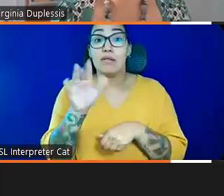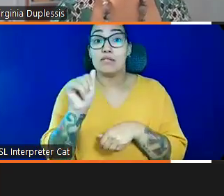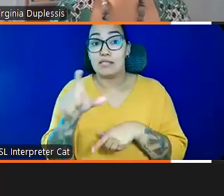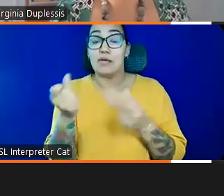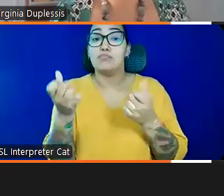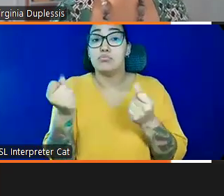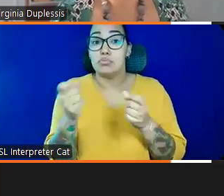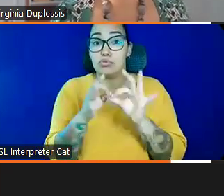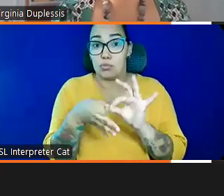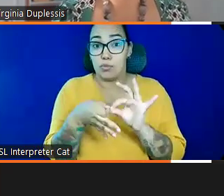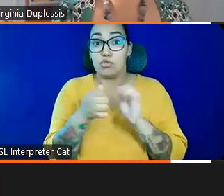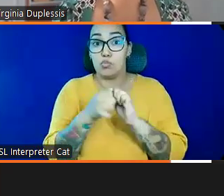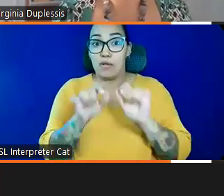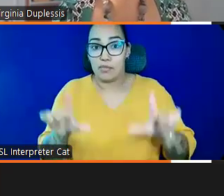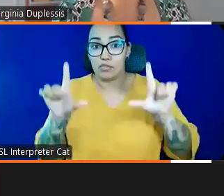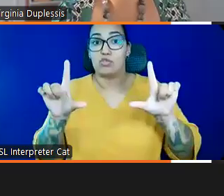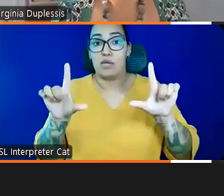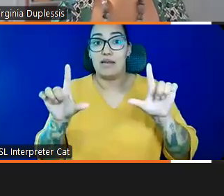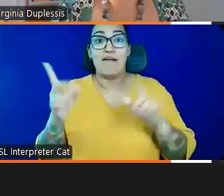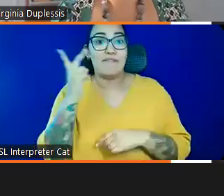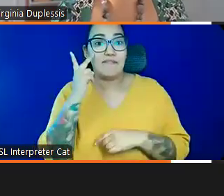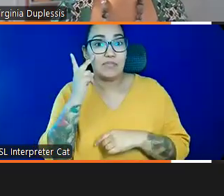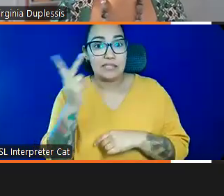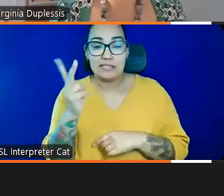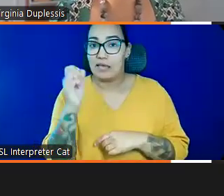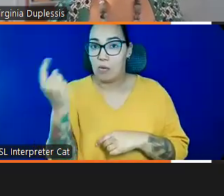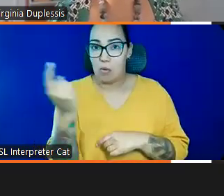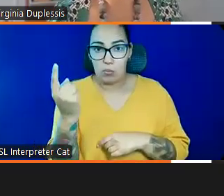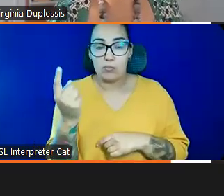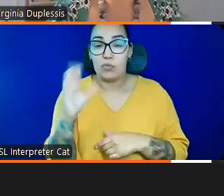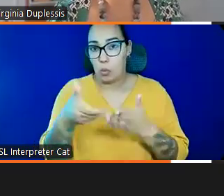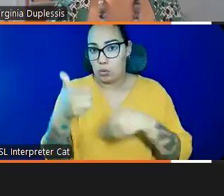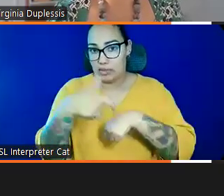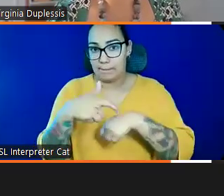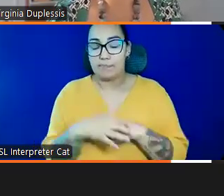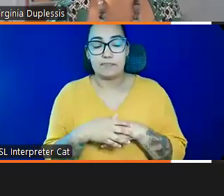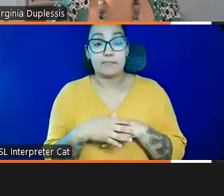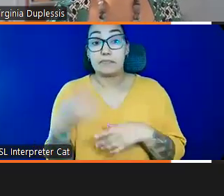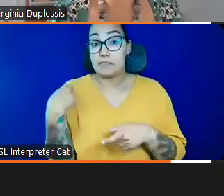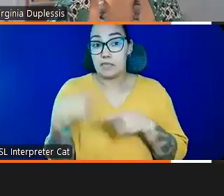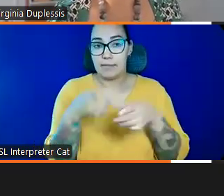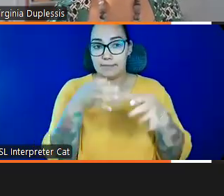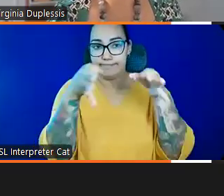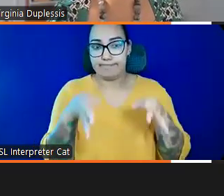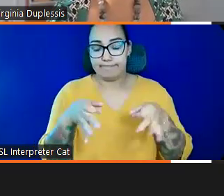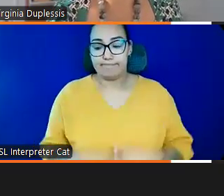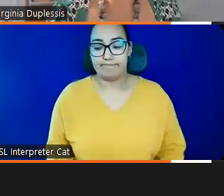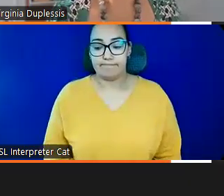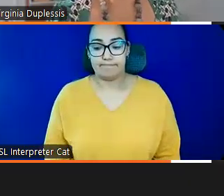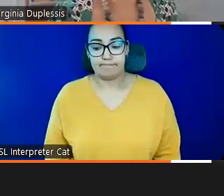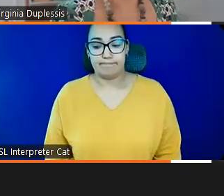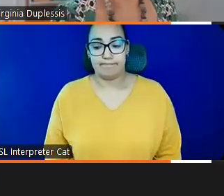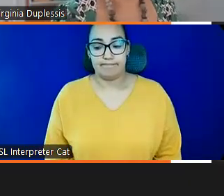Language interpreters on the screen visible at all times. Por favor, recuerde terminar su selección de idiomas